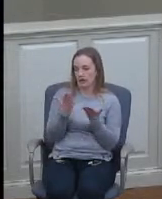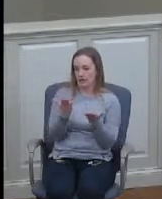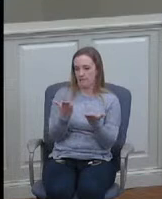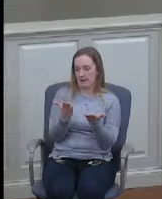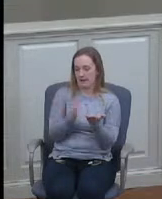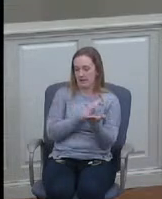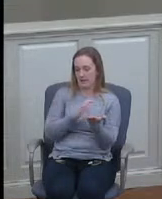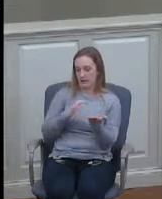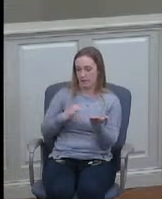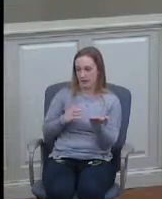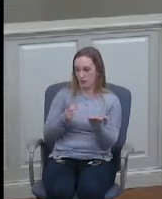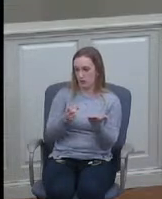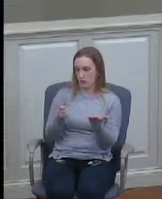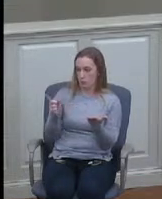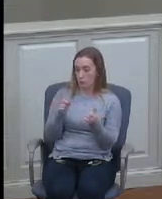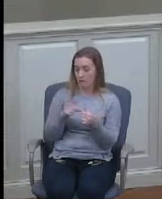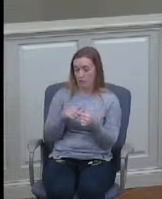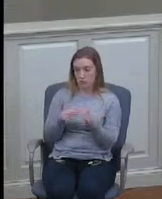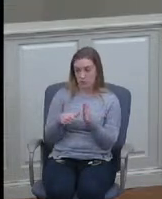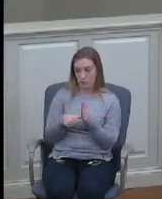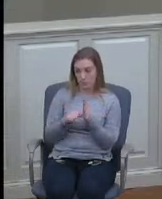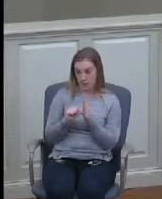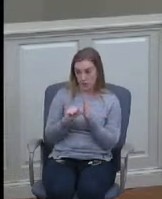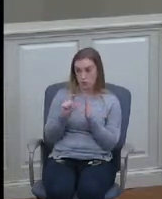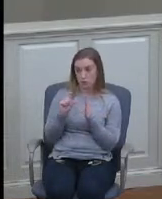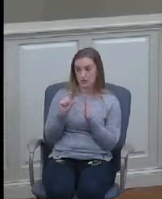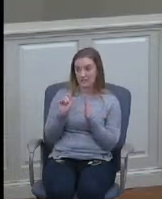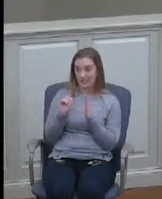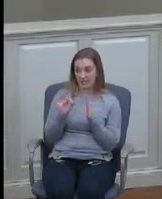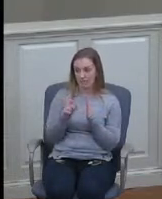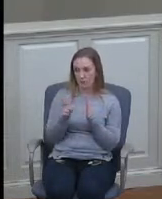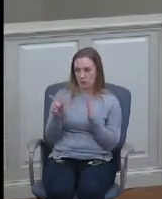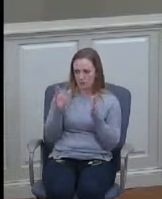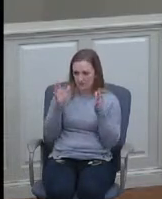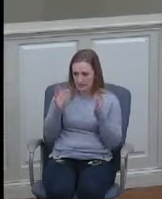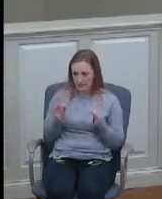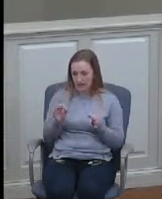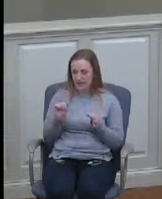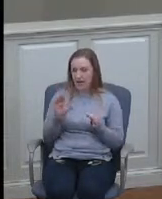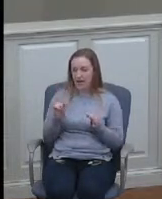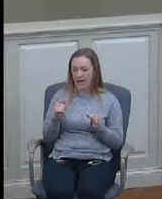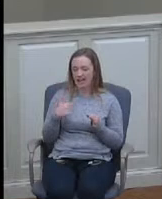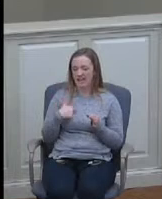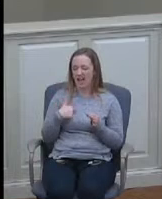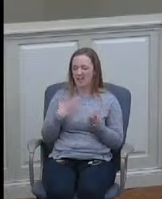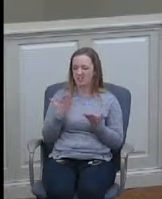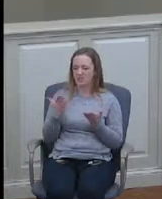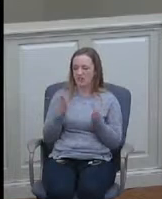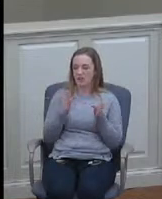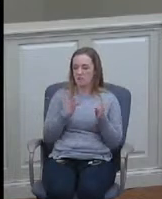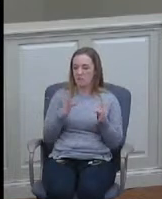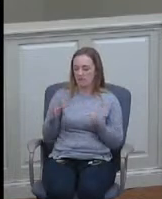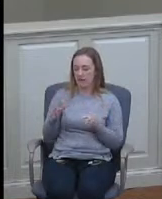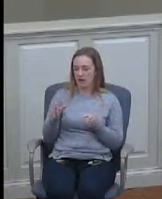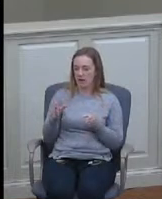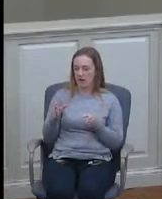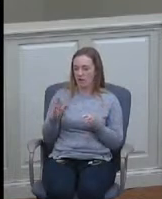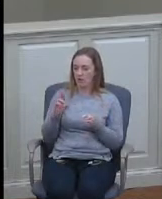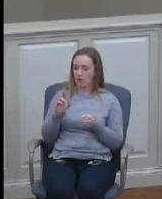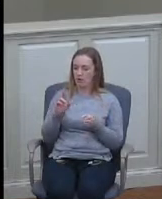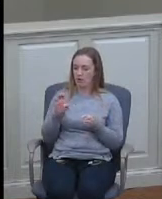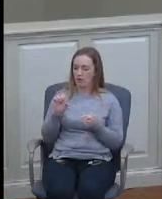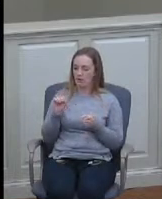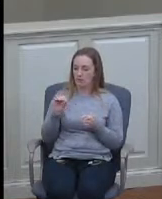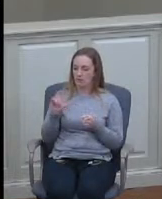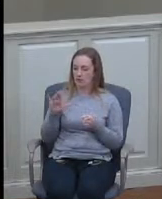a matter of first impression. So should you decide to act, I would prepare a resolution, or municipal order rather, to that effect, similar to what